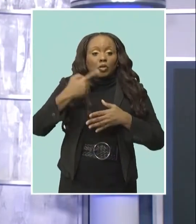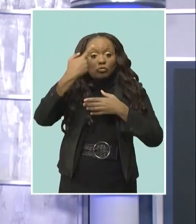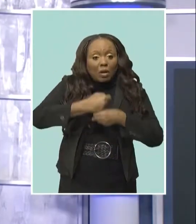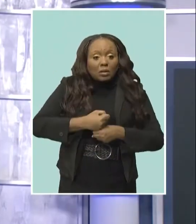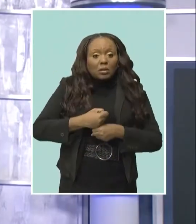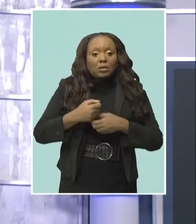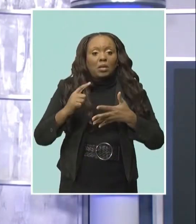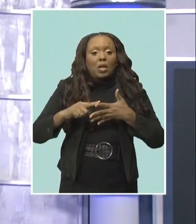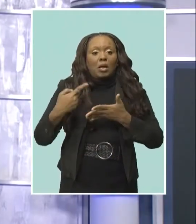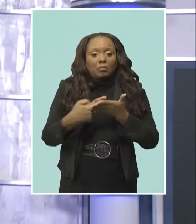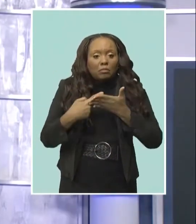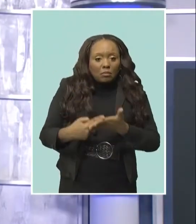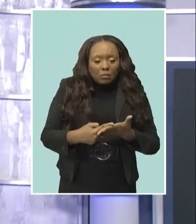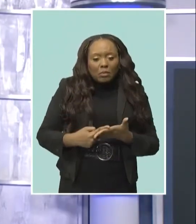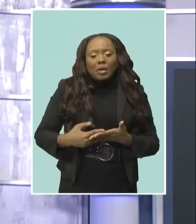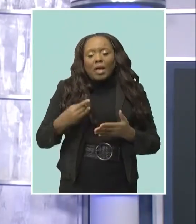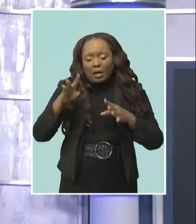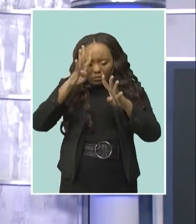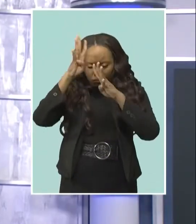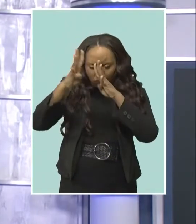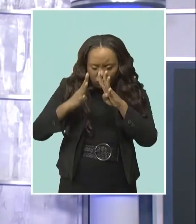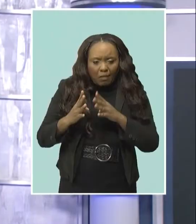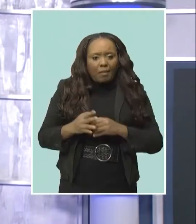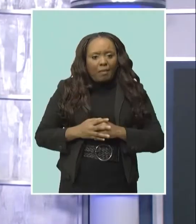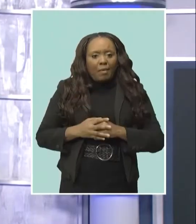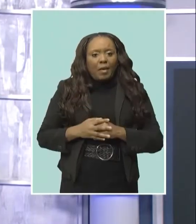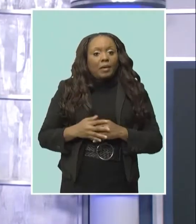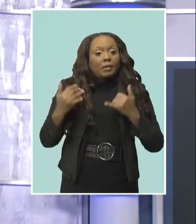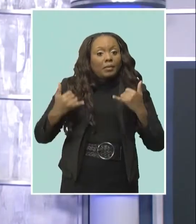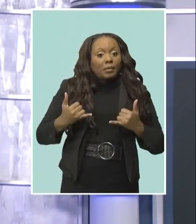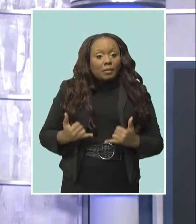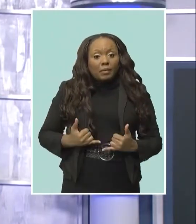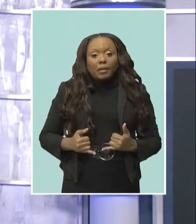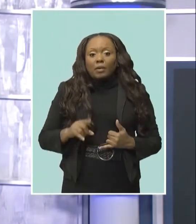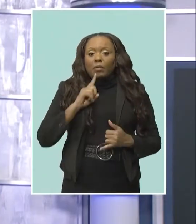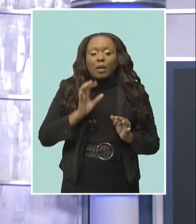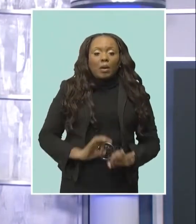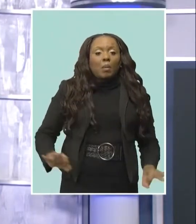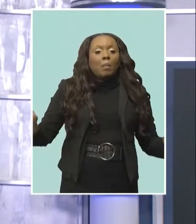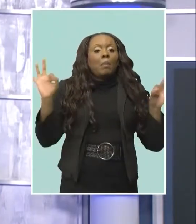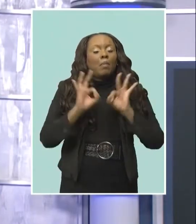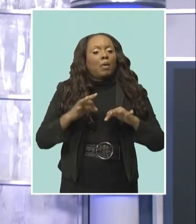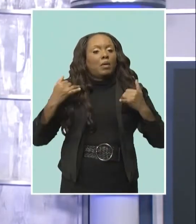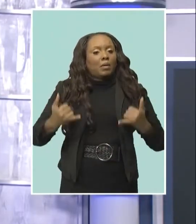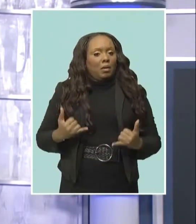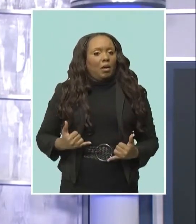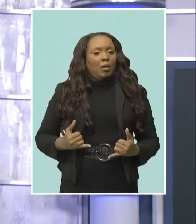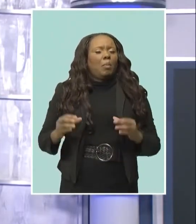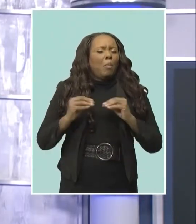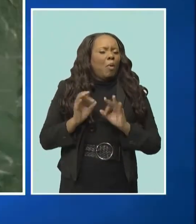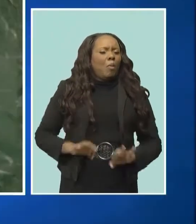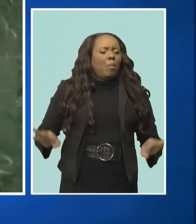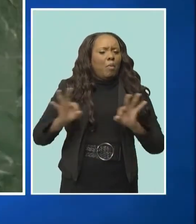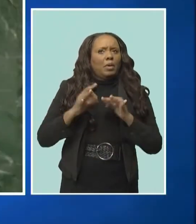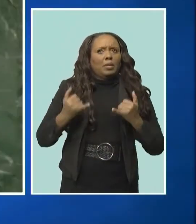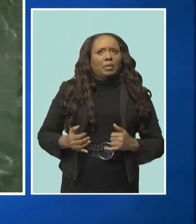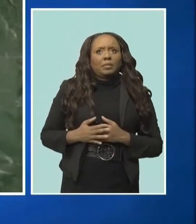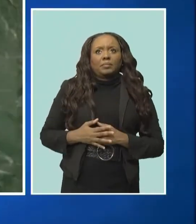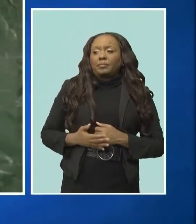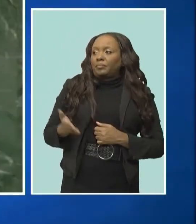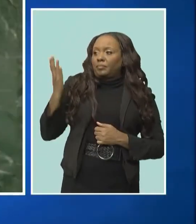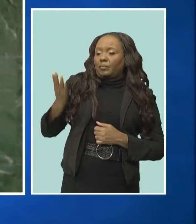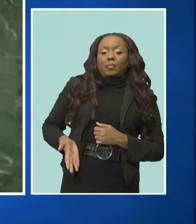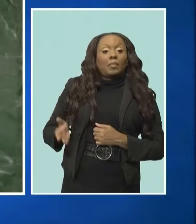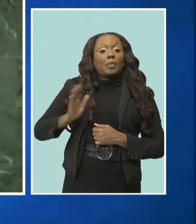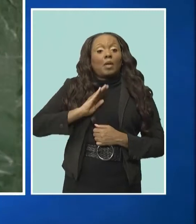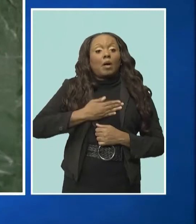collaboration. Well, given today's global context, Ambassador Jackman says it's even more critical than before. As stated in the Declaration